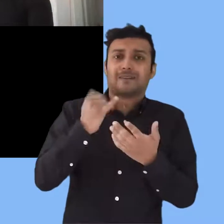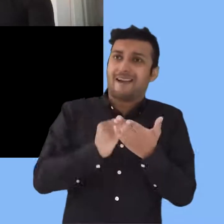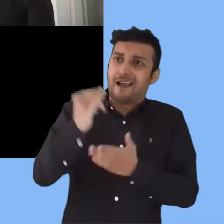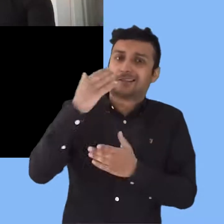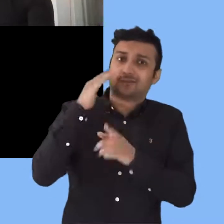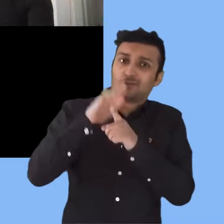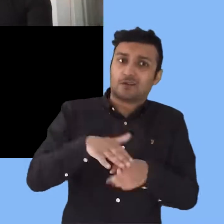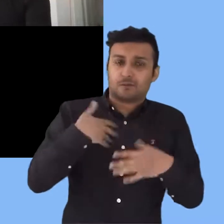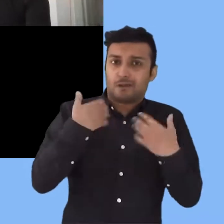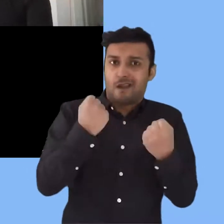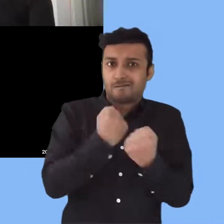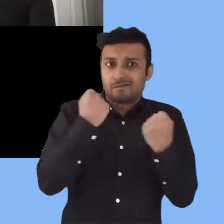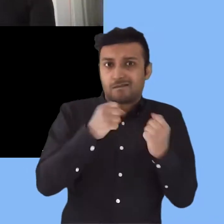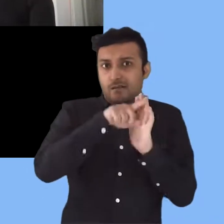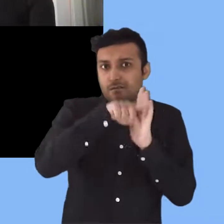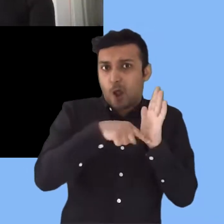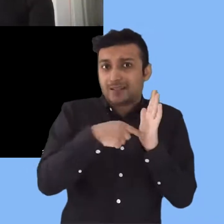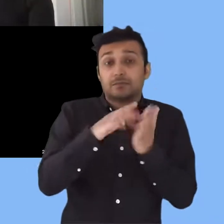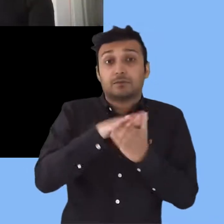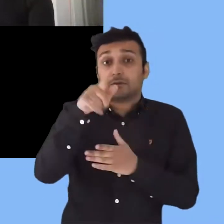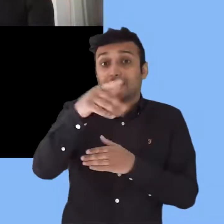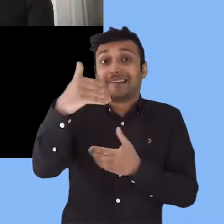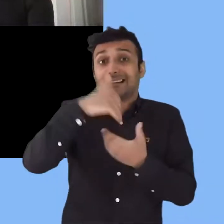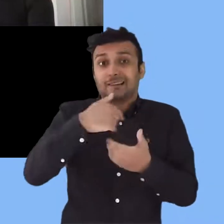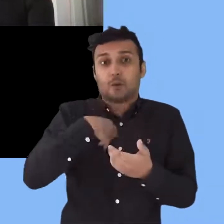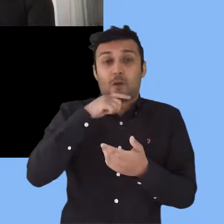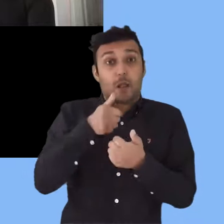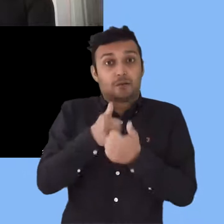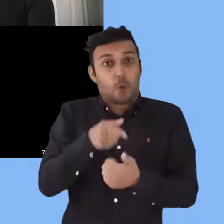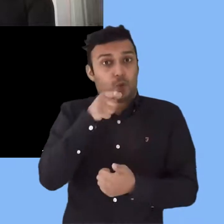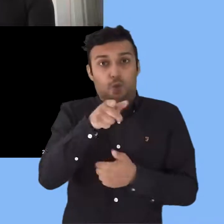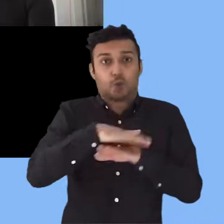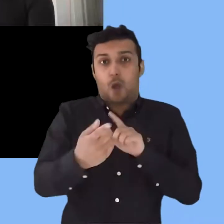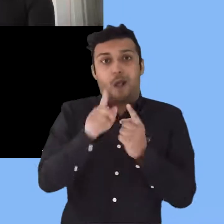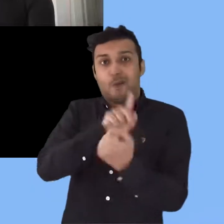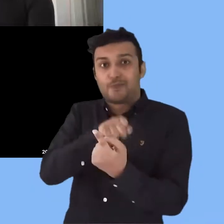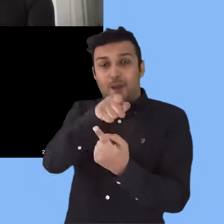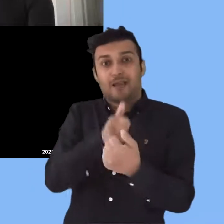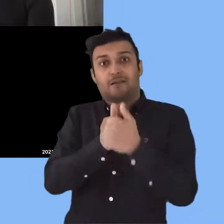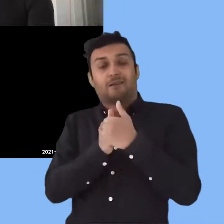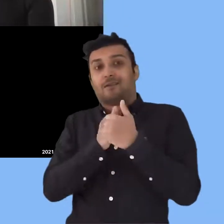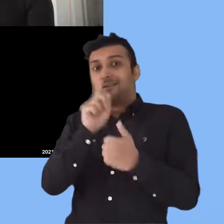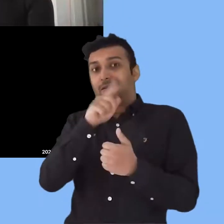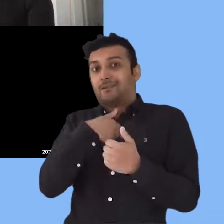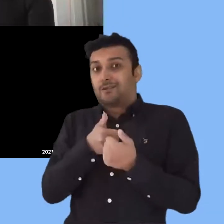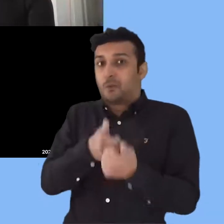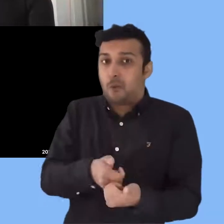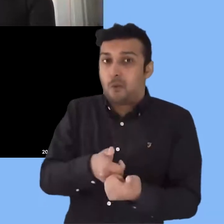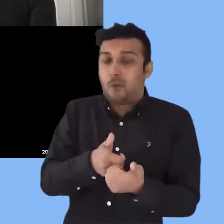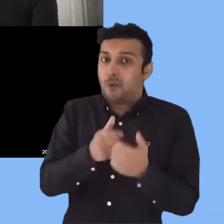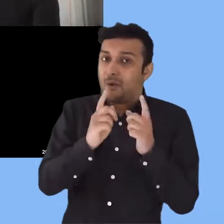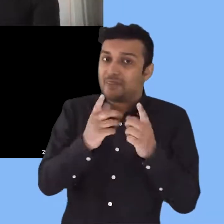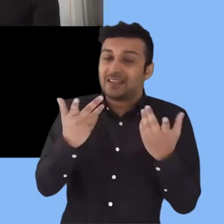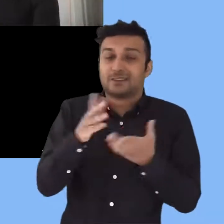in place to deal with that in practice, and if you came to work with us, we should be supporting you. So there are issues with silence and not having